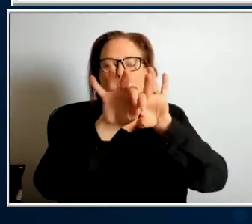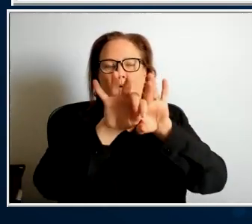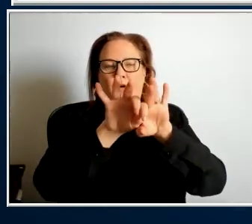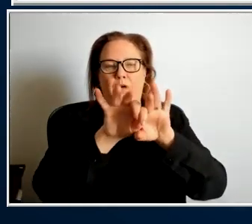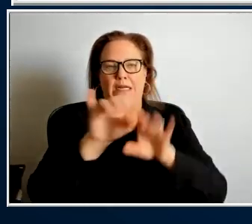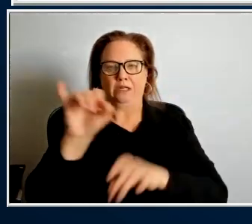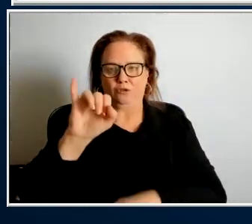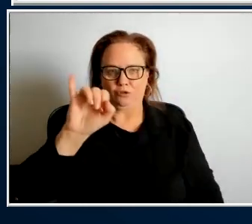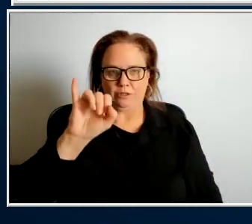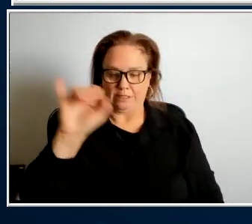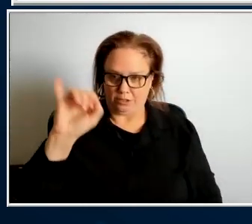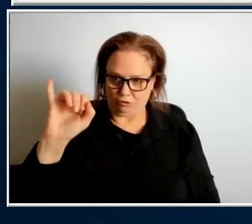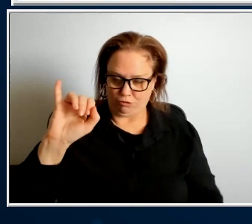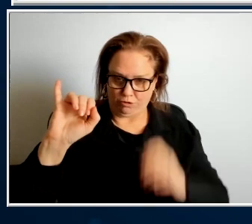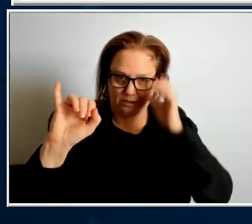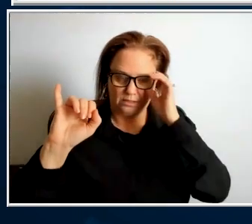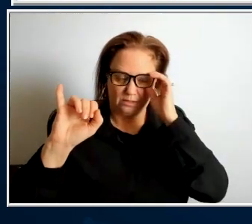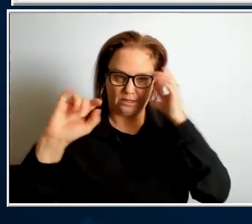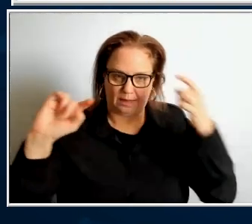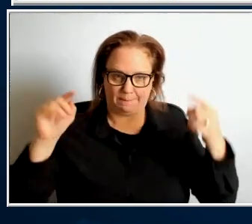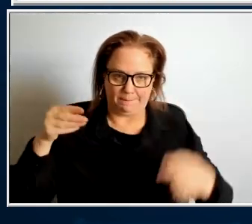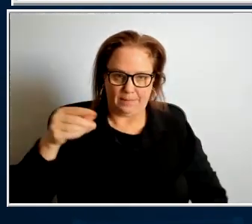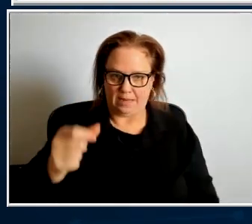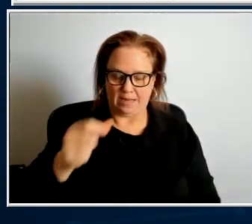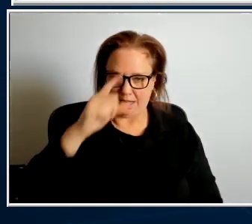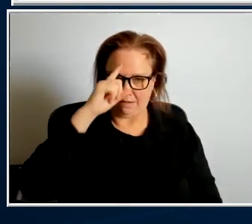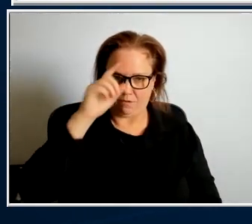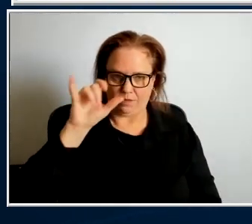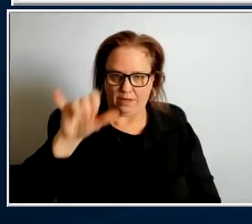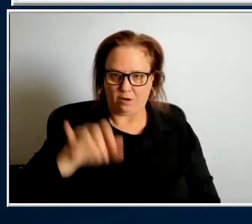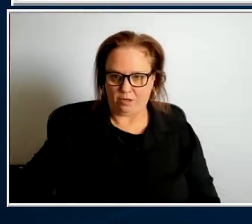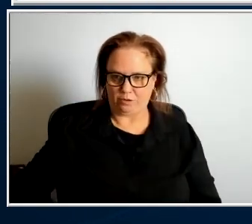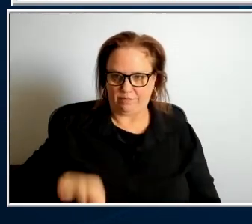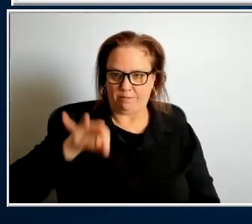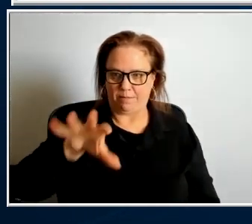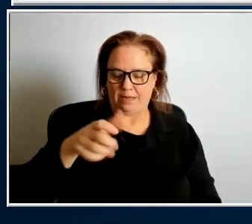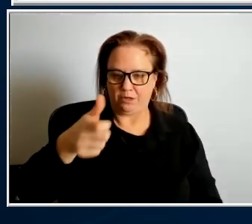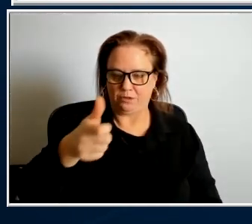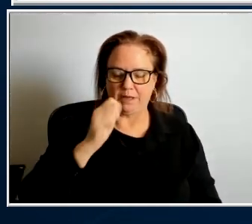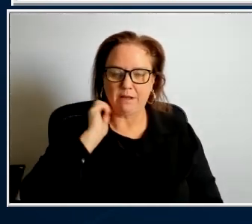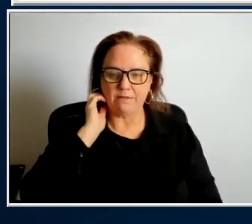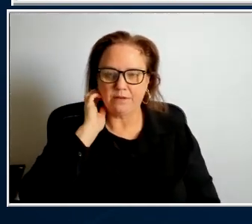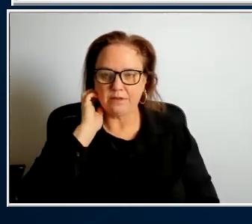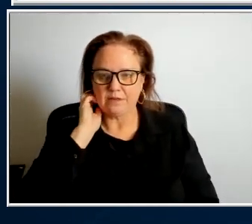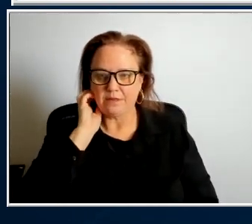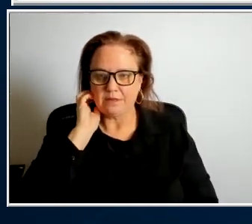insurance. Did insurance pay for it, or how much out of pocket did you have to pay, Conor?